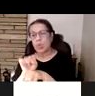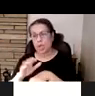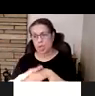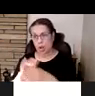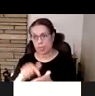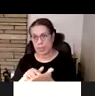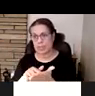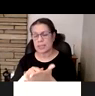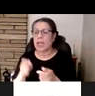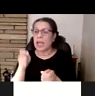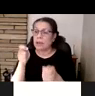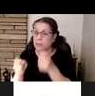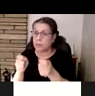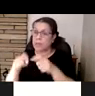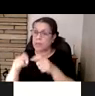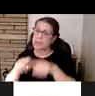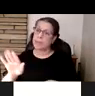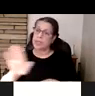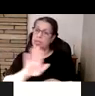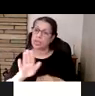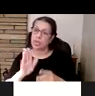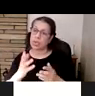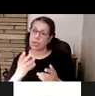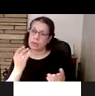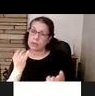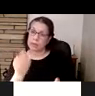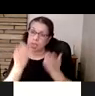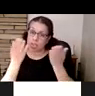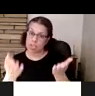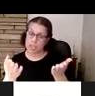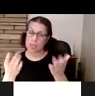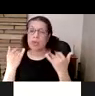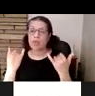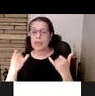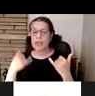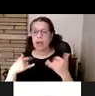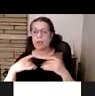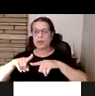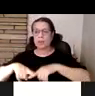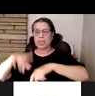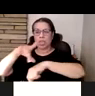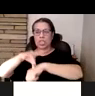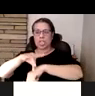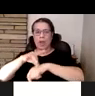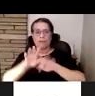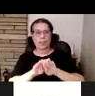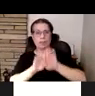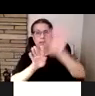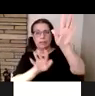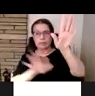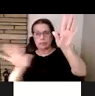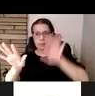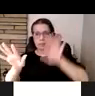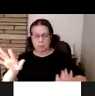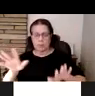hearing suggestions. At this point, we have considered monitoring access geographically distributed across the system, access by